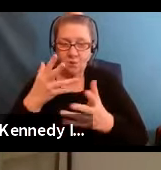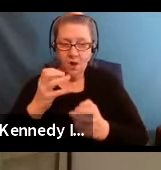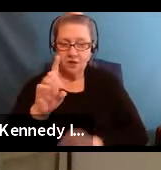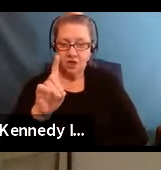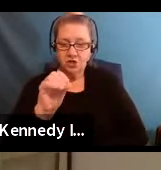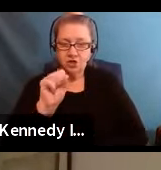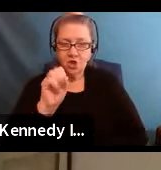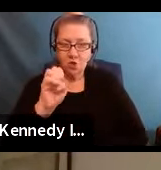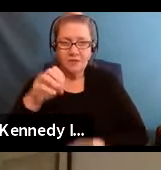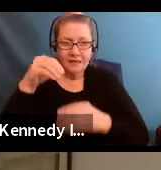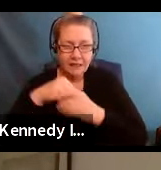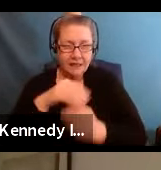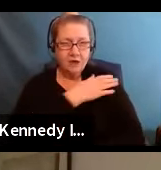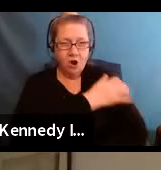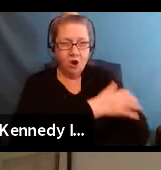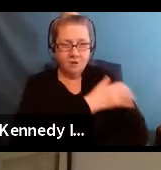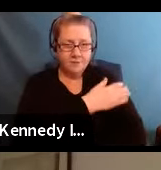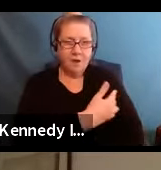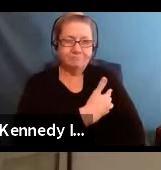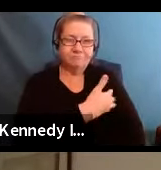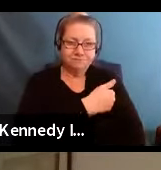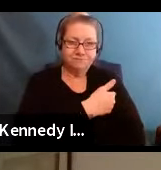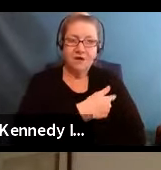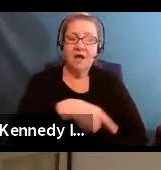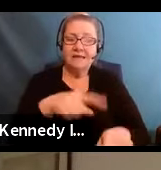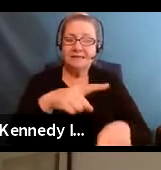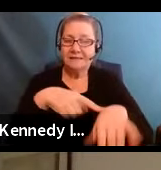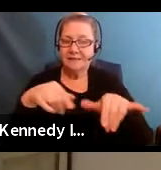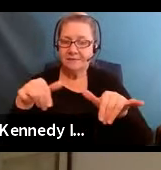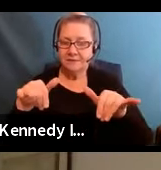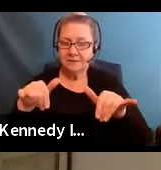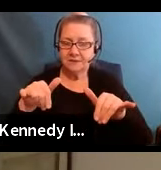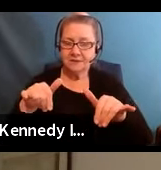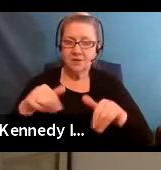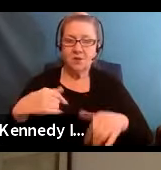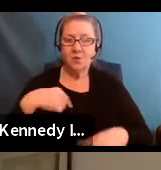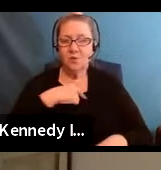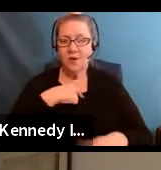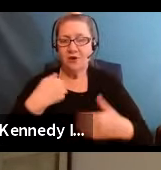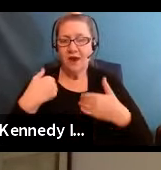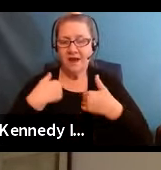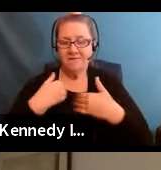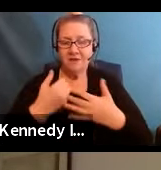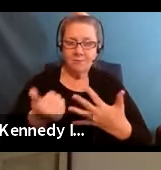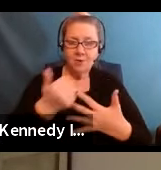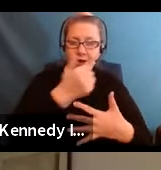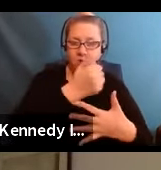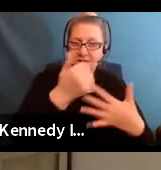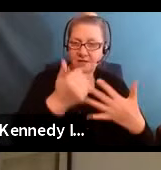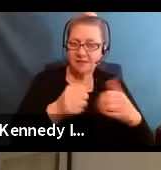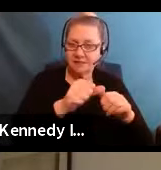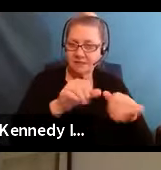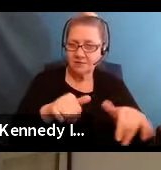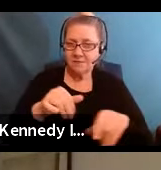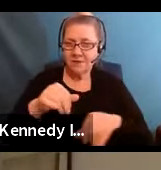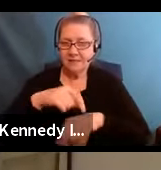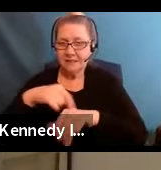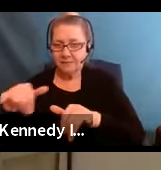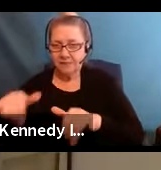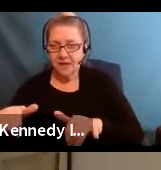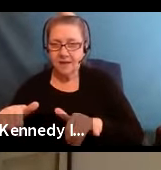arms and at the same time, so we're having a kind of a prioritized tiered system, but at the same